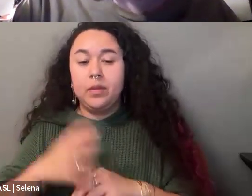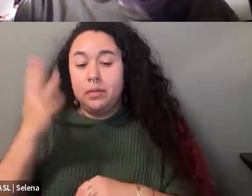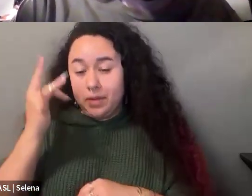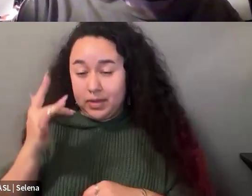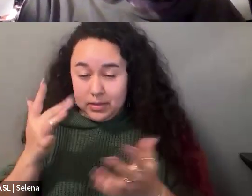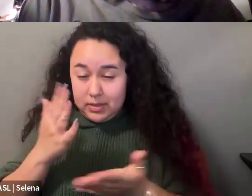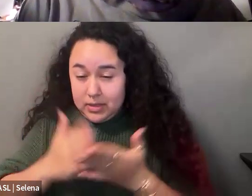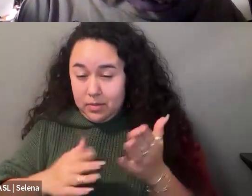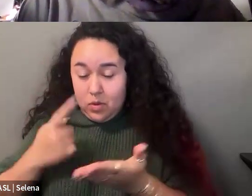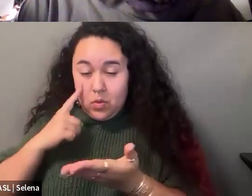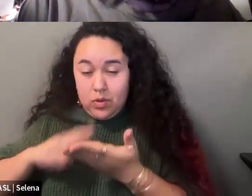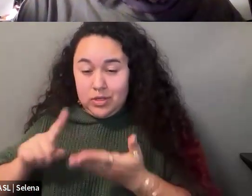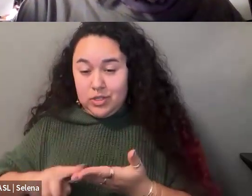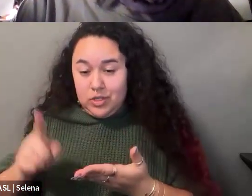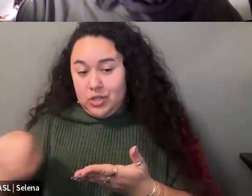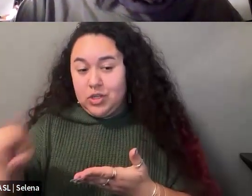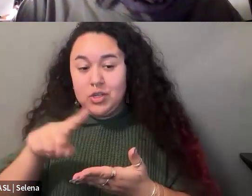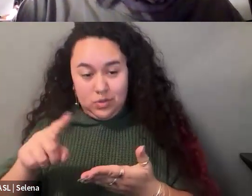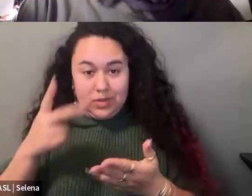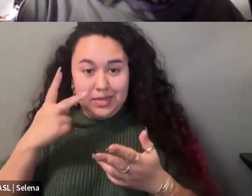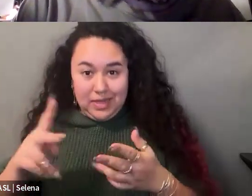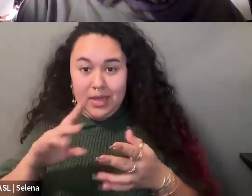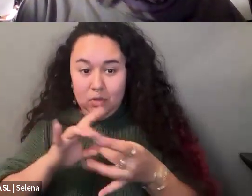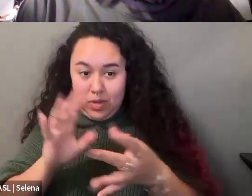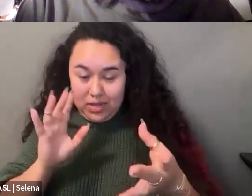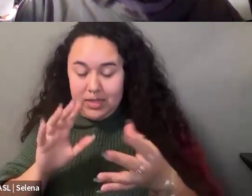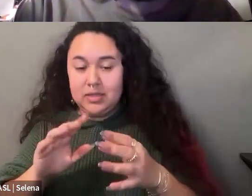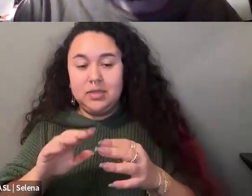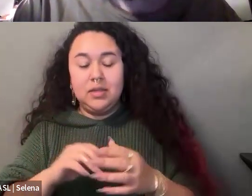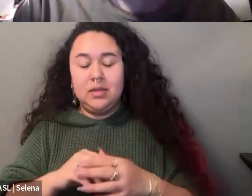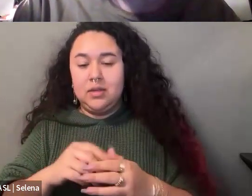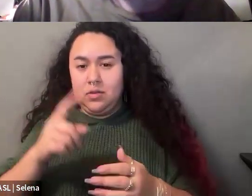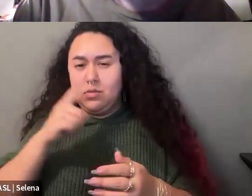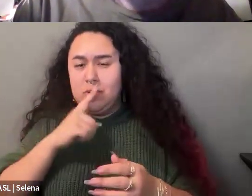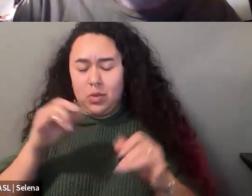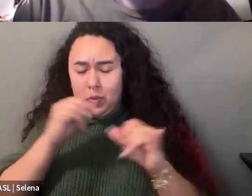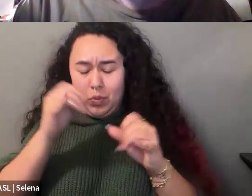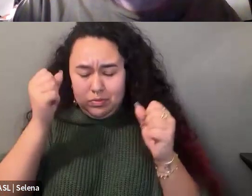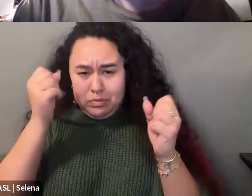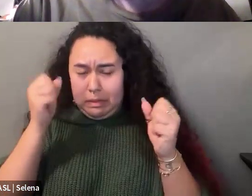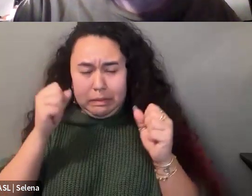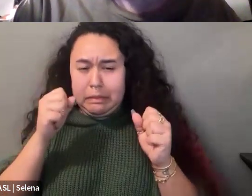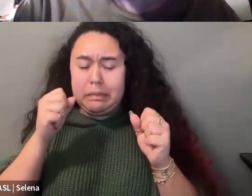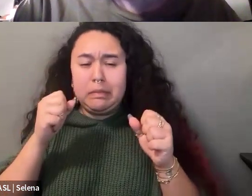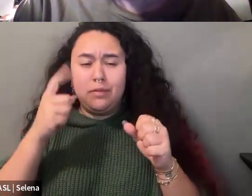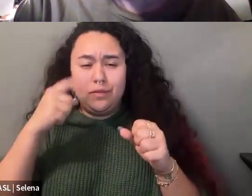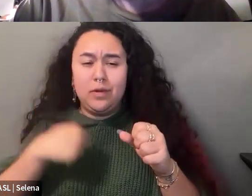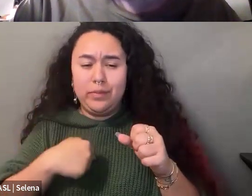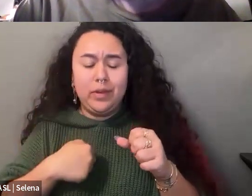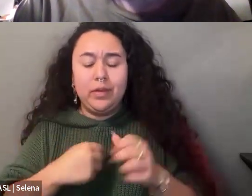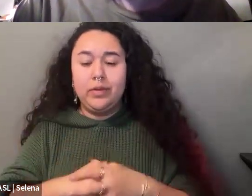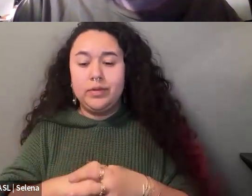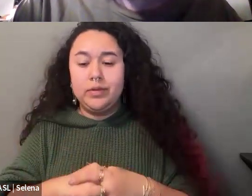some of the research you all that is coming out is just, it's mind-blowing to me. It